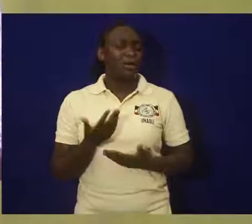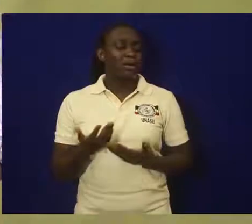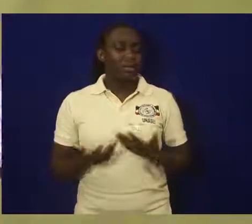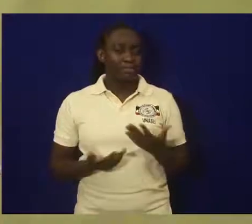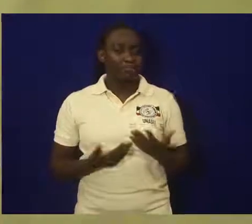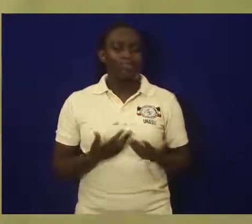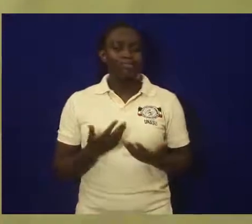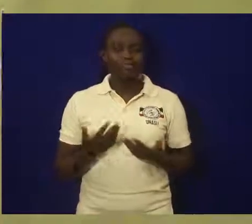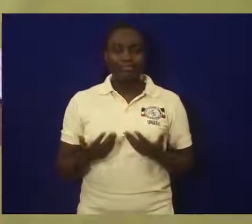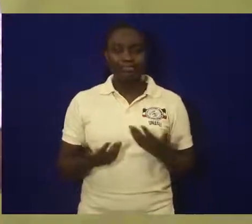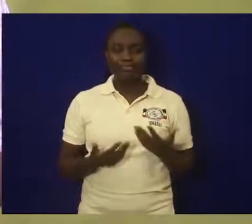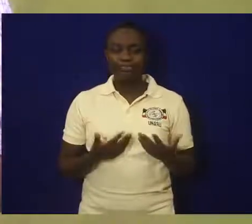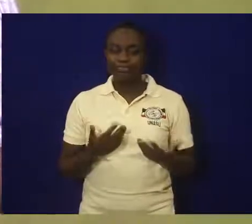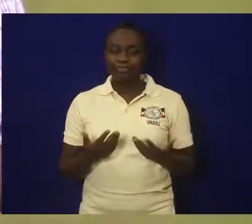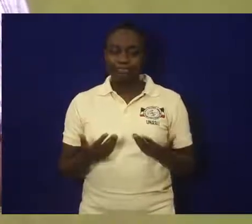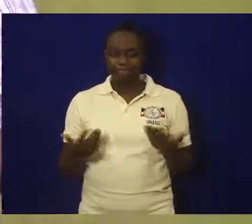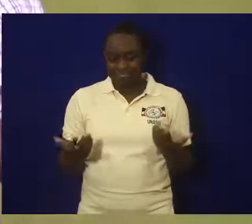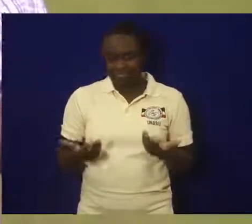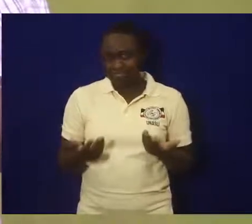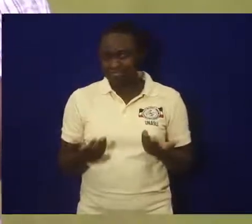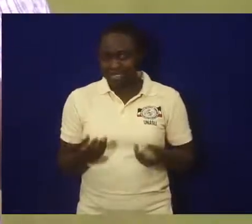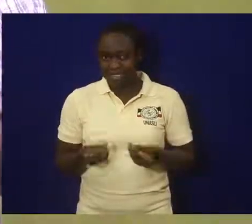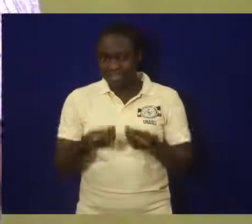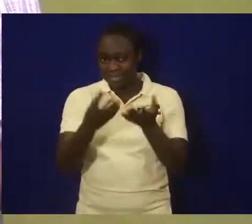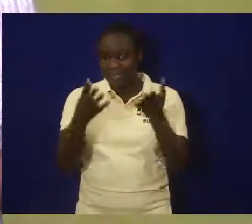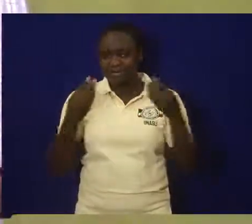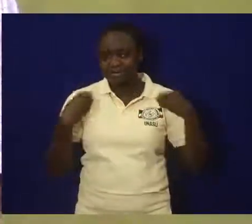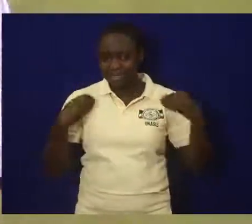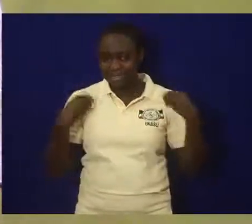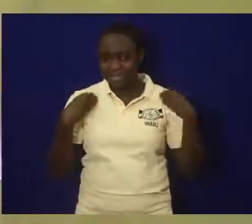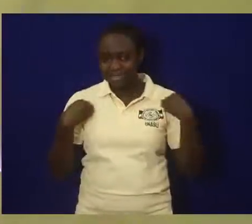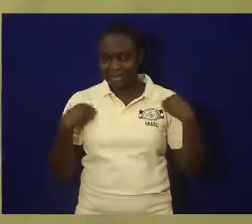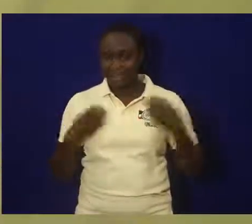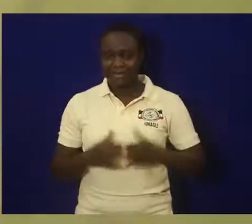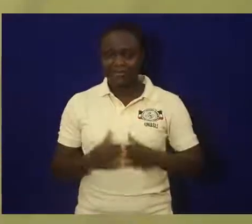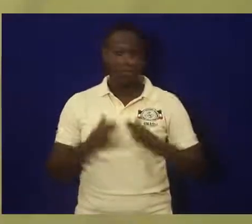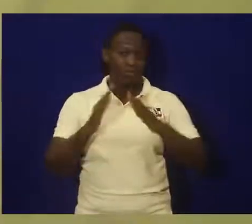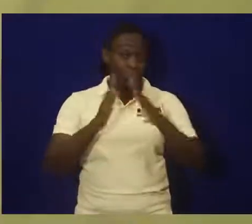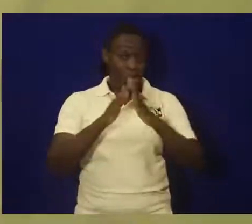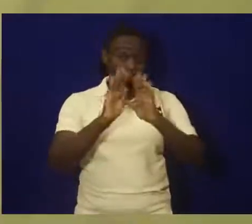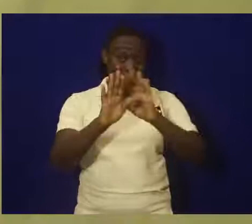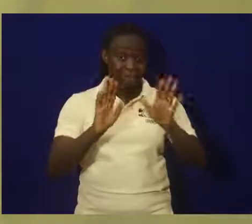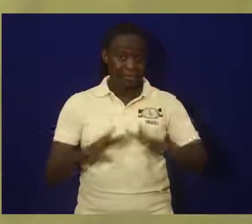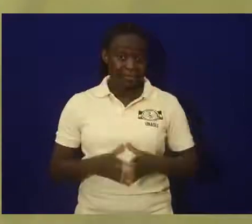Now, I want to give you a simple homework.